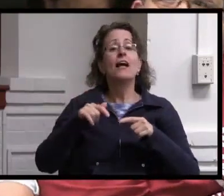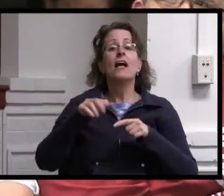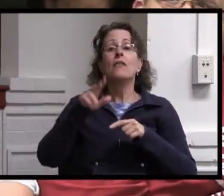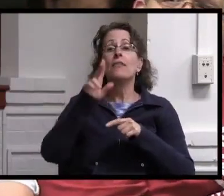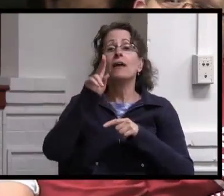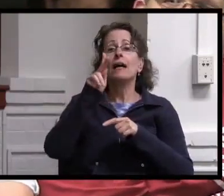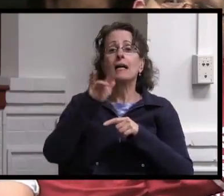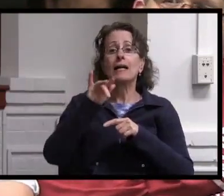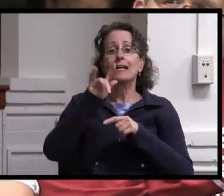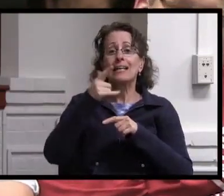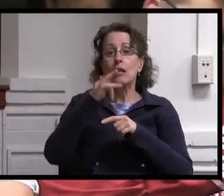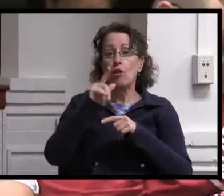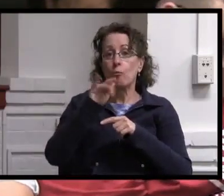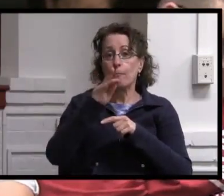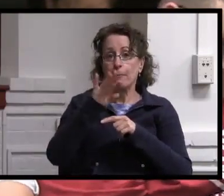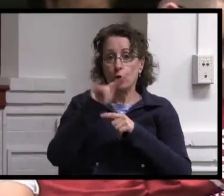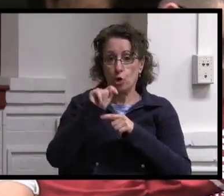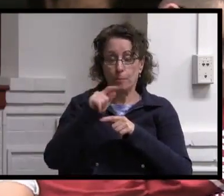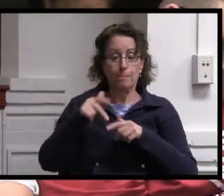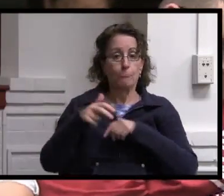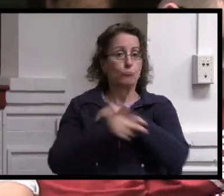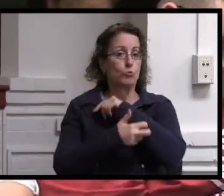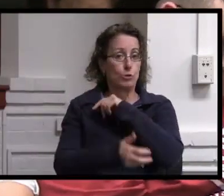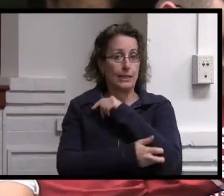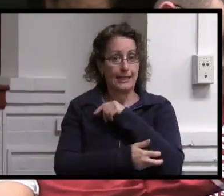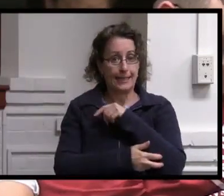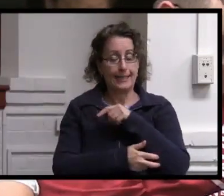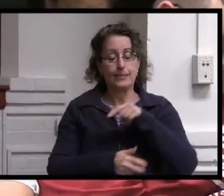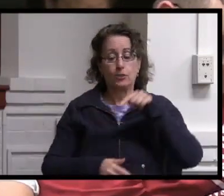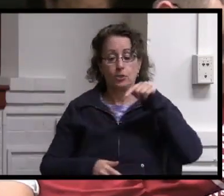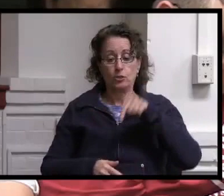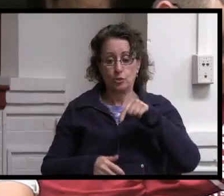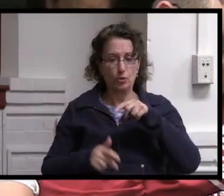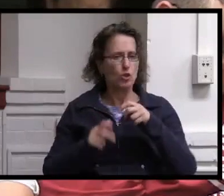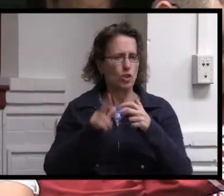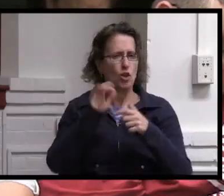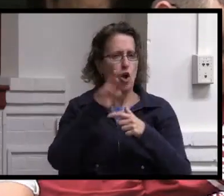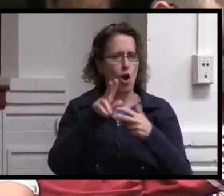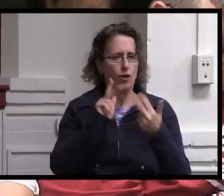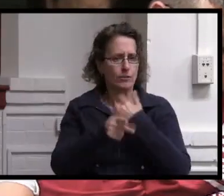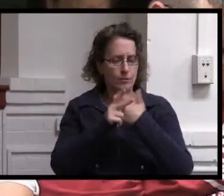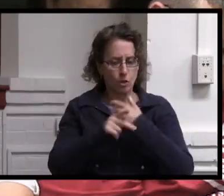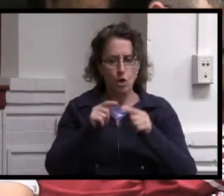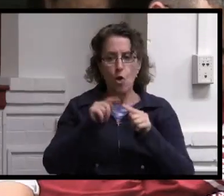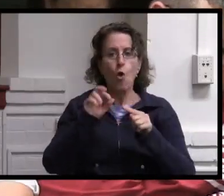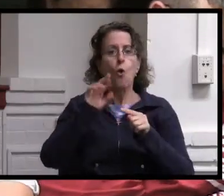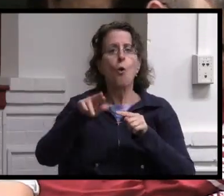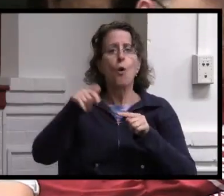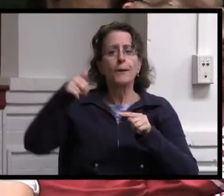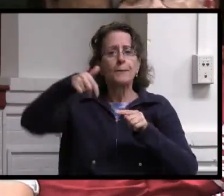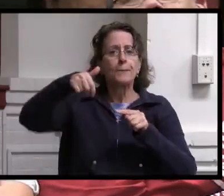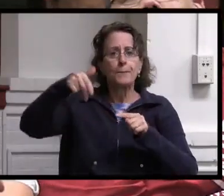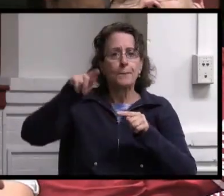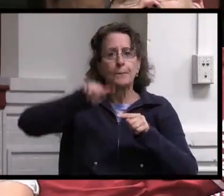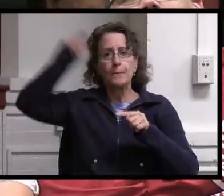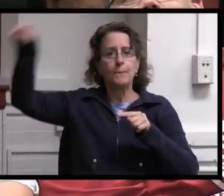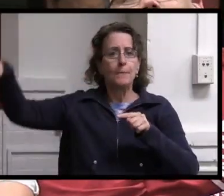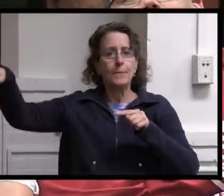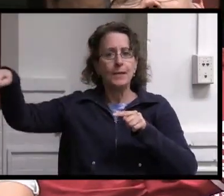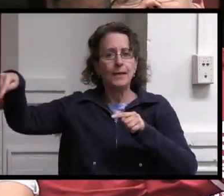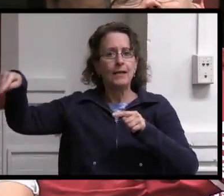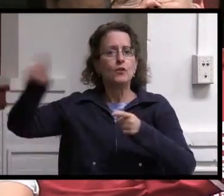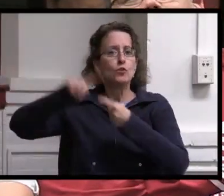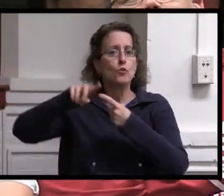sometimes I feel annoyed by the panhandling, but I just, you know, people are free to be on the